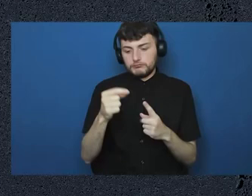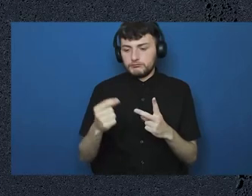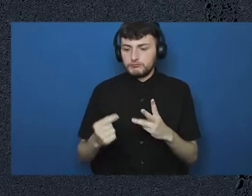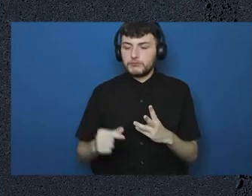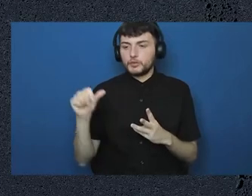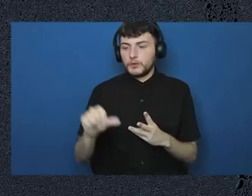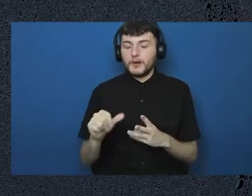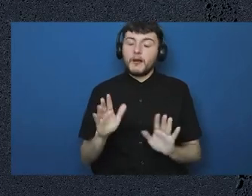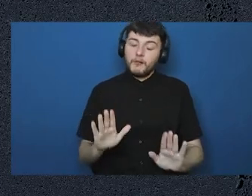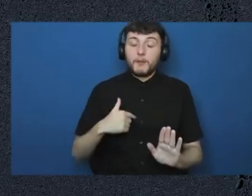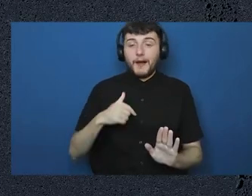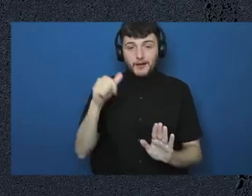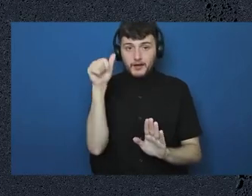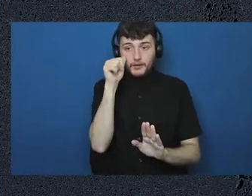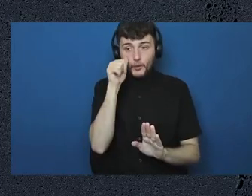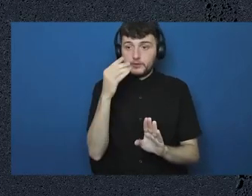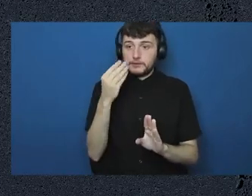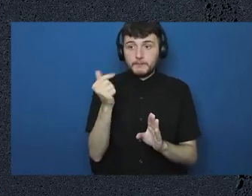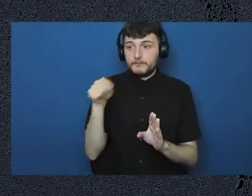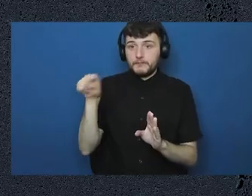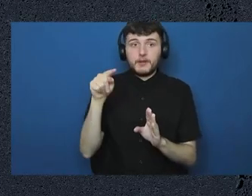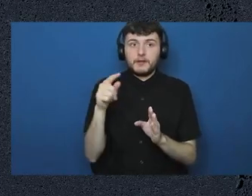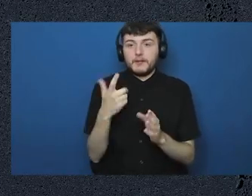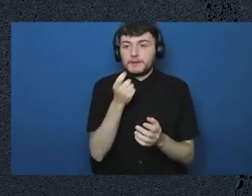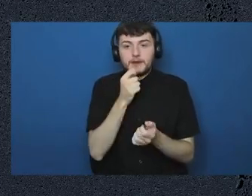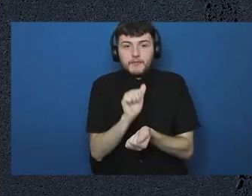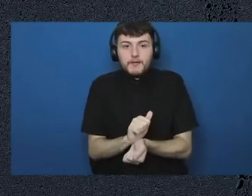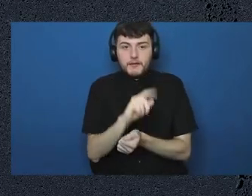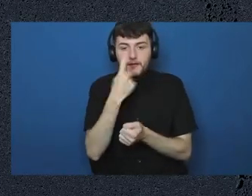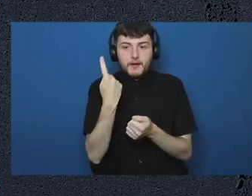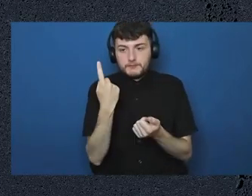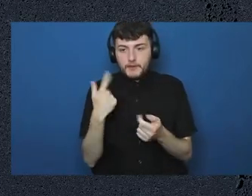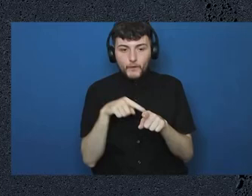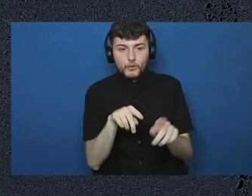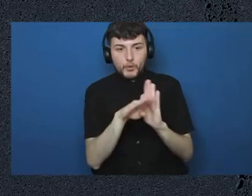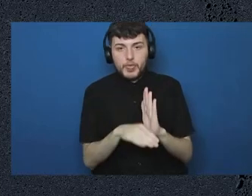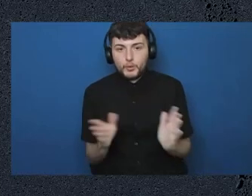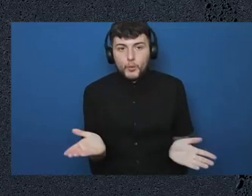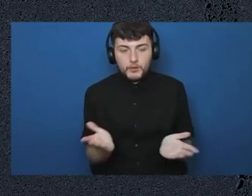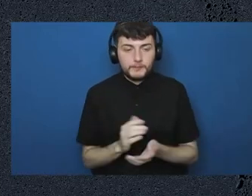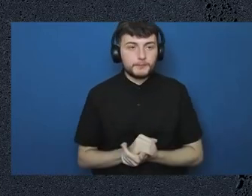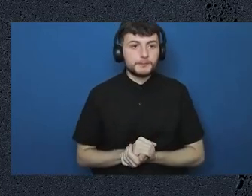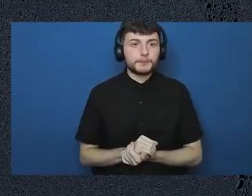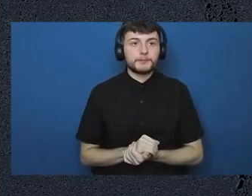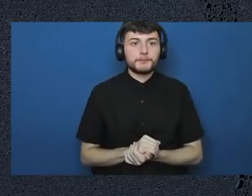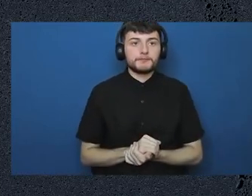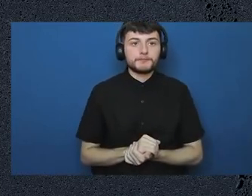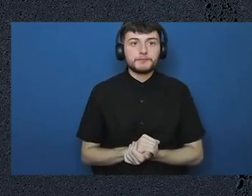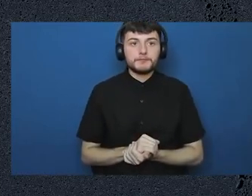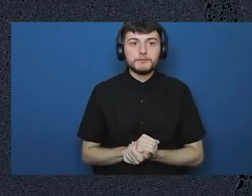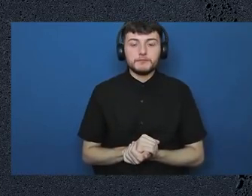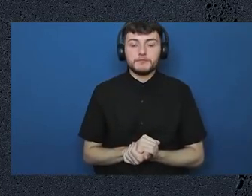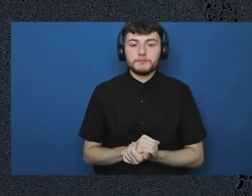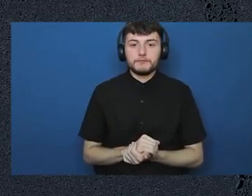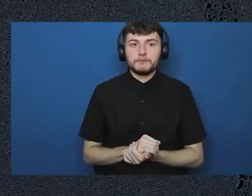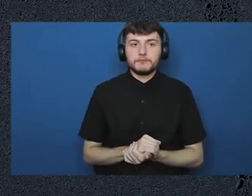know firsthand that their hands are tied. So essentially, you know, it goes beyond what the teachers can